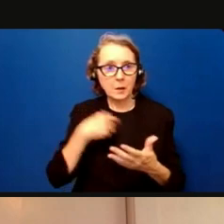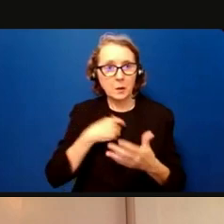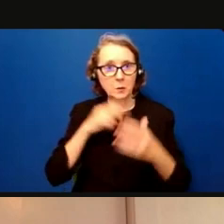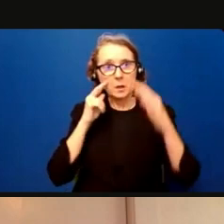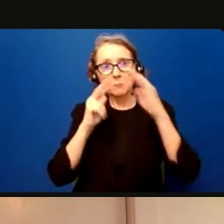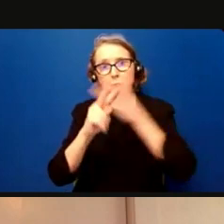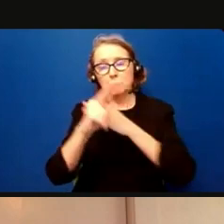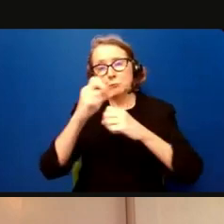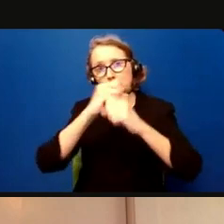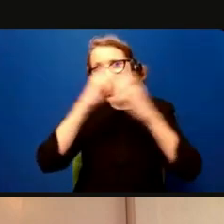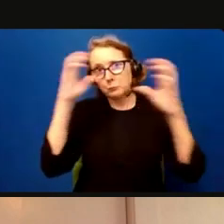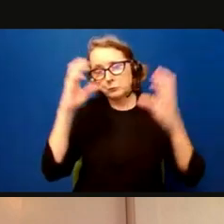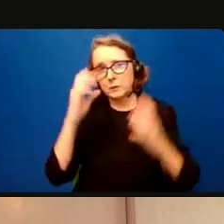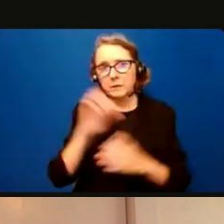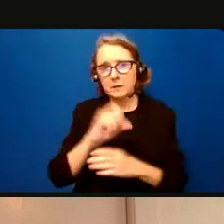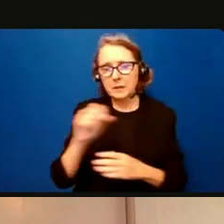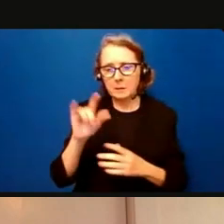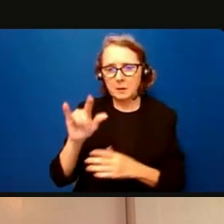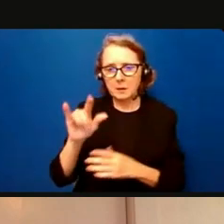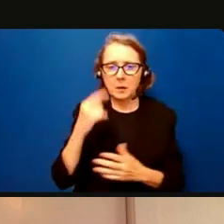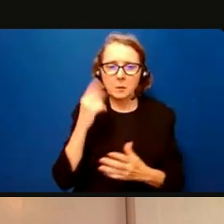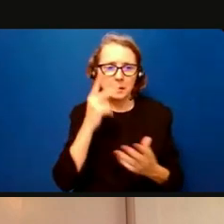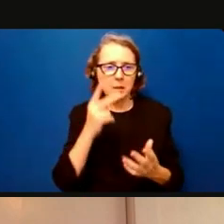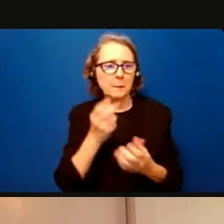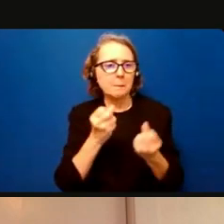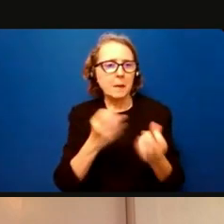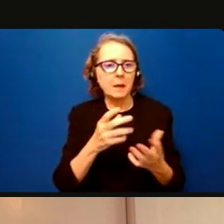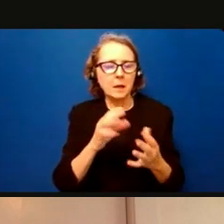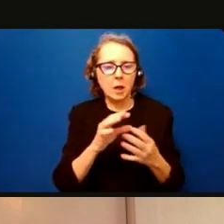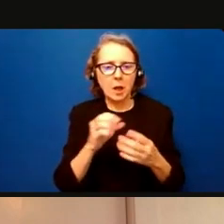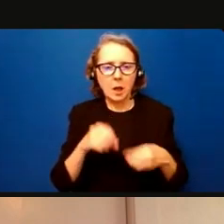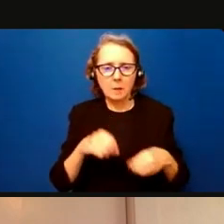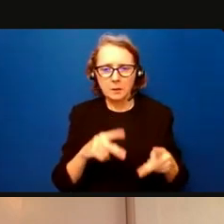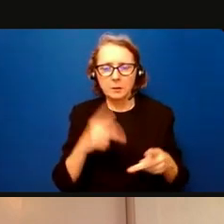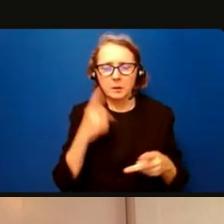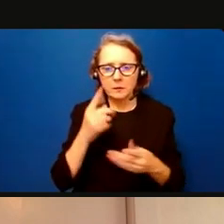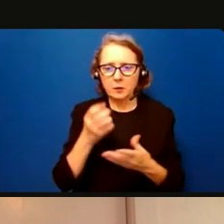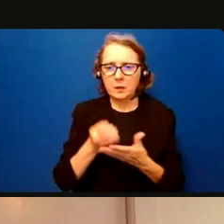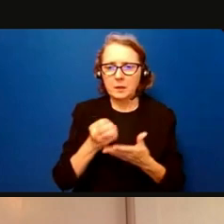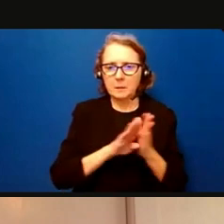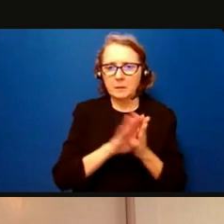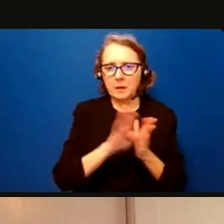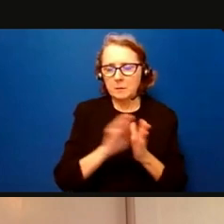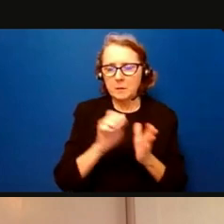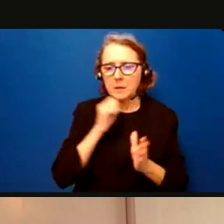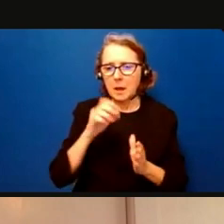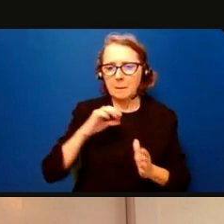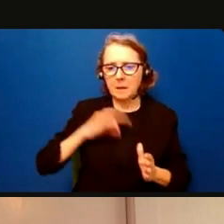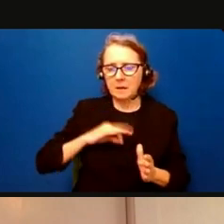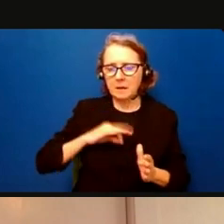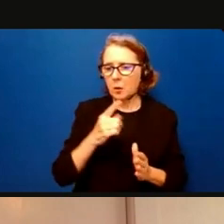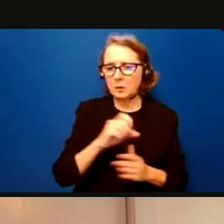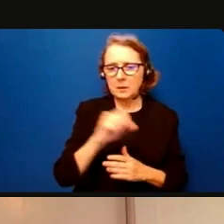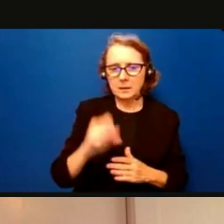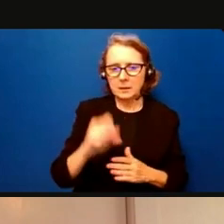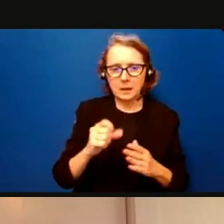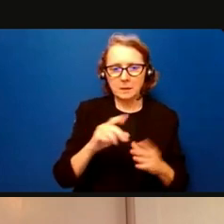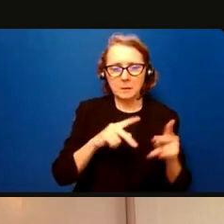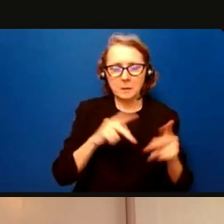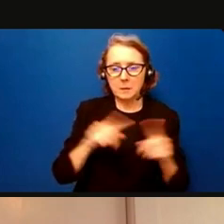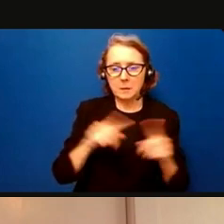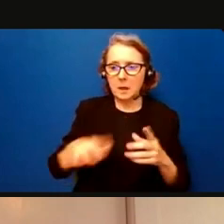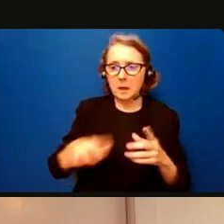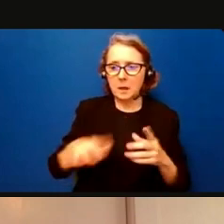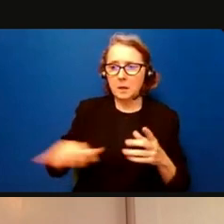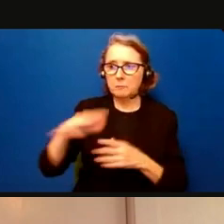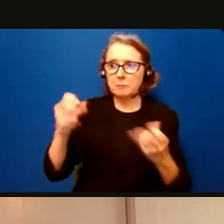airport, we see many opportunities for economic development, not benefiting only Salem residents, but countless communities surrounding us in the